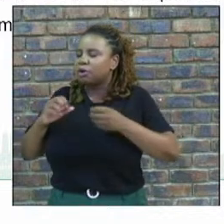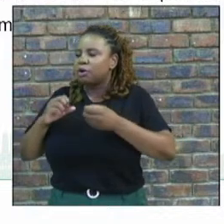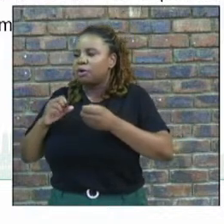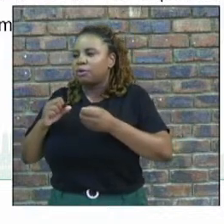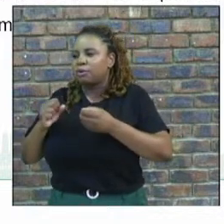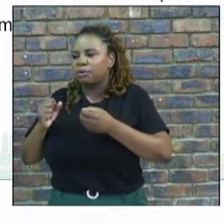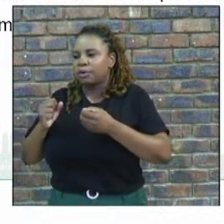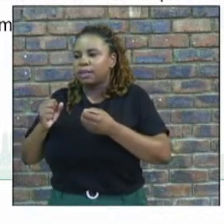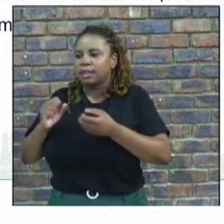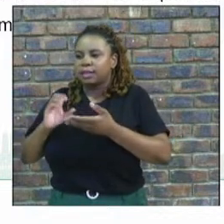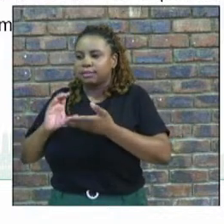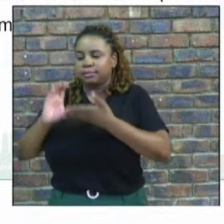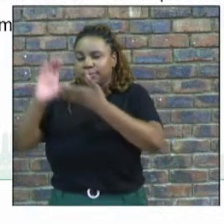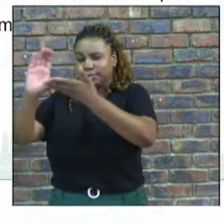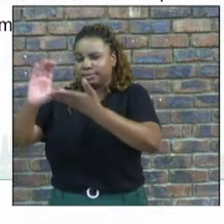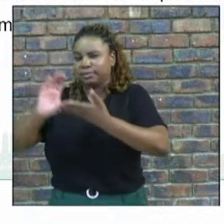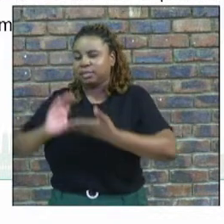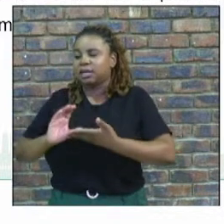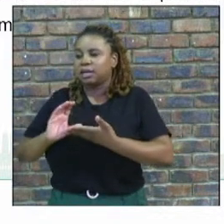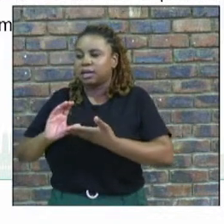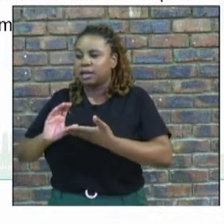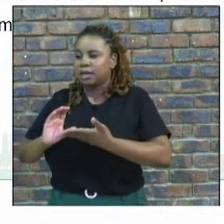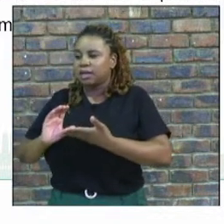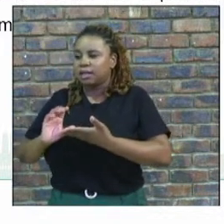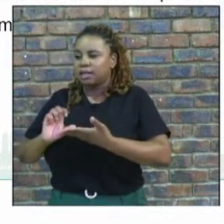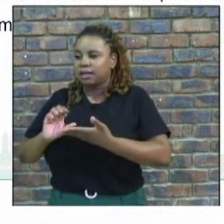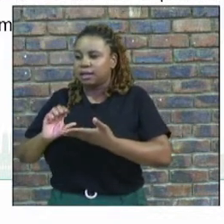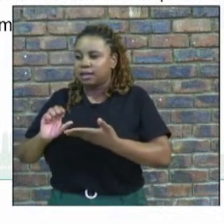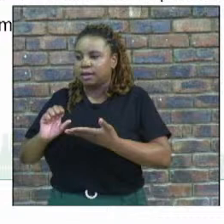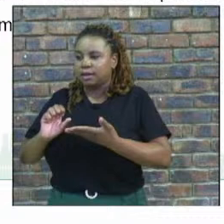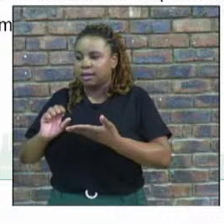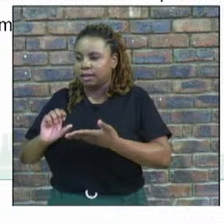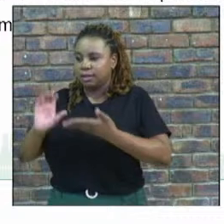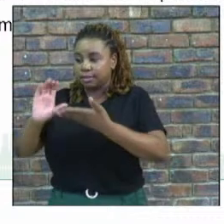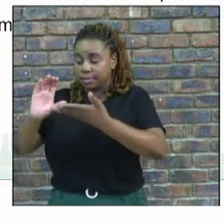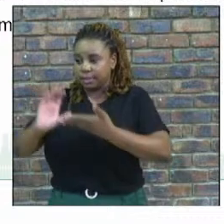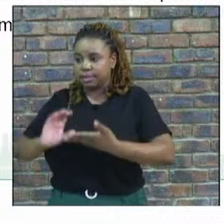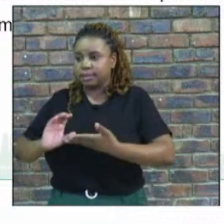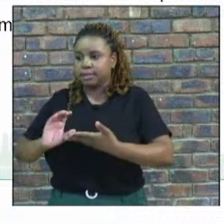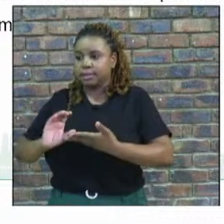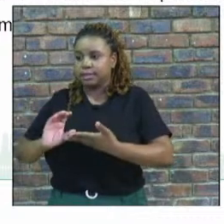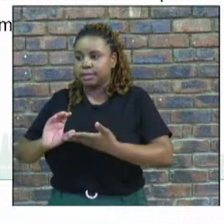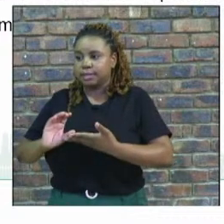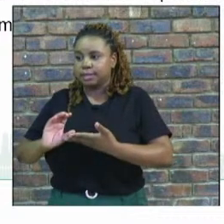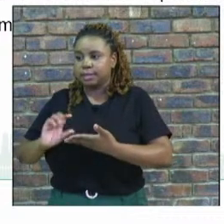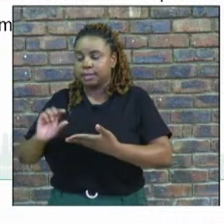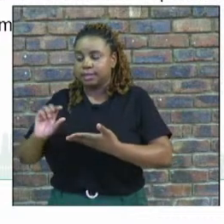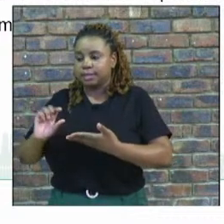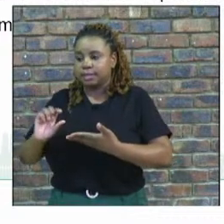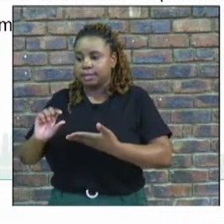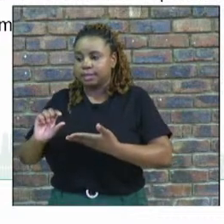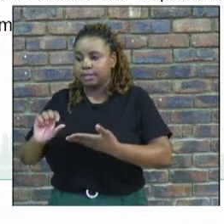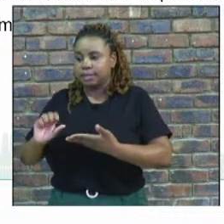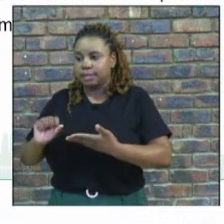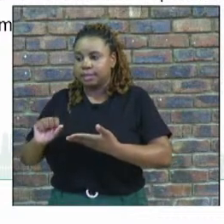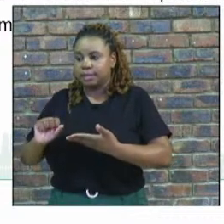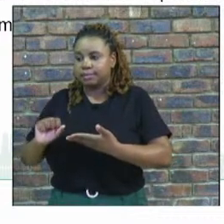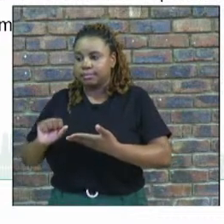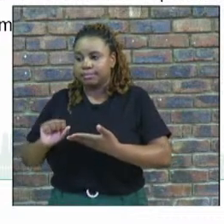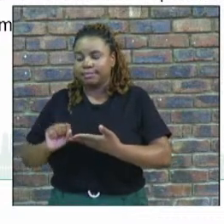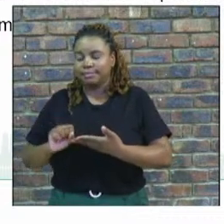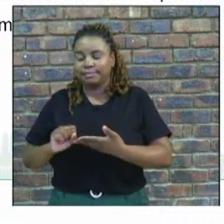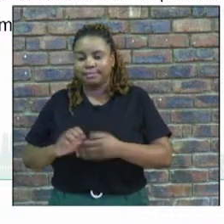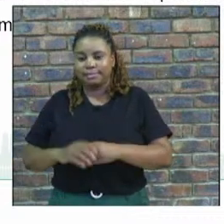have to make sure that a minimum of 10%, there is a minimum of